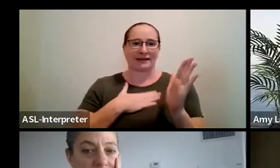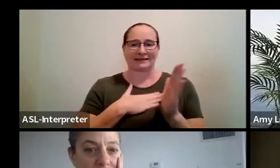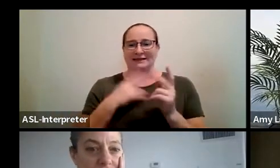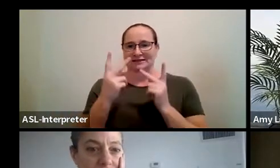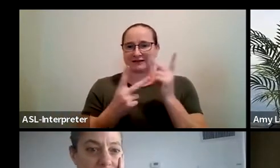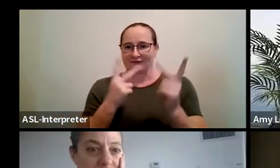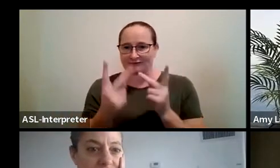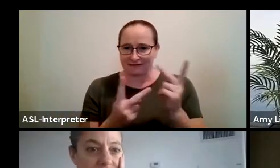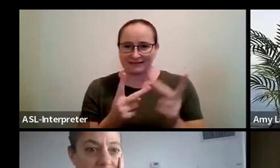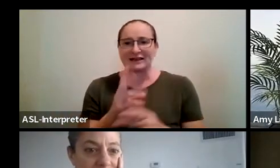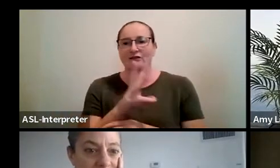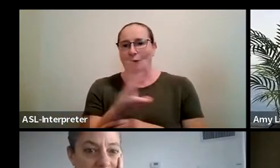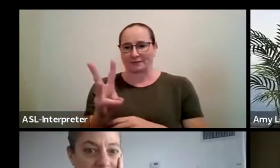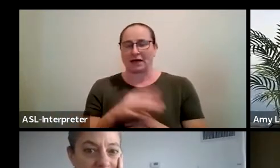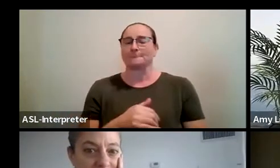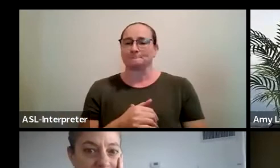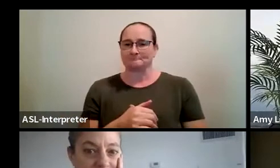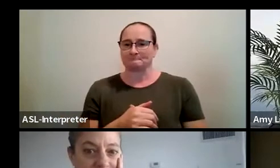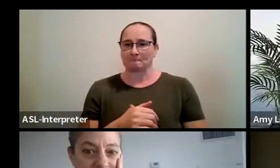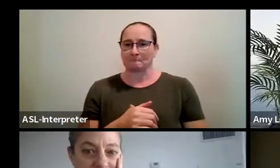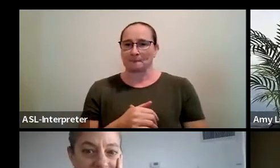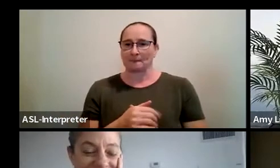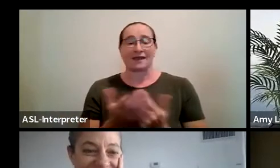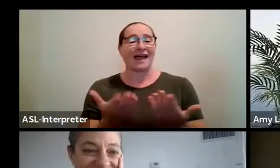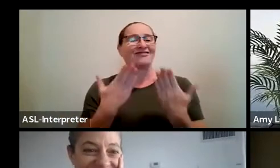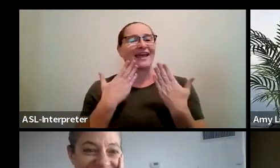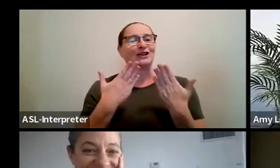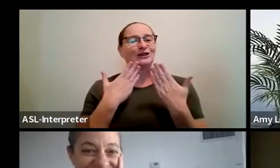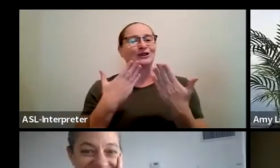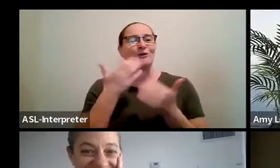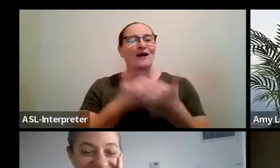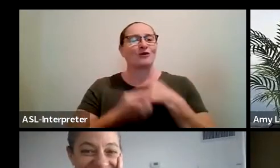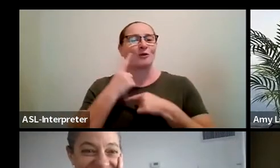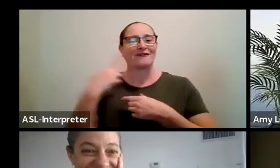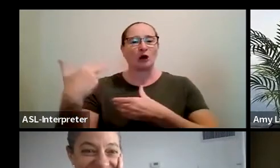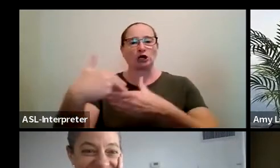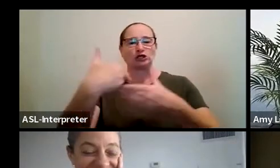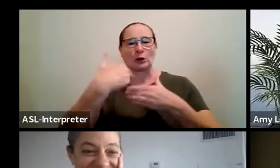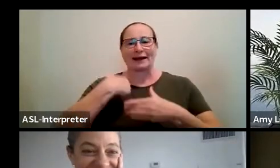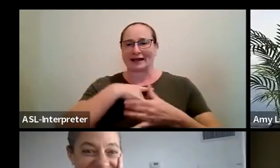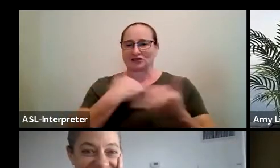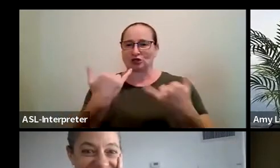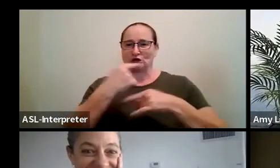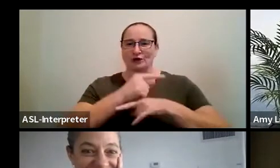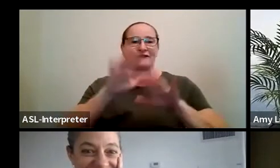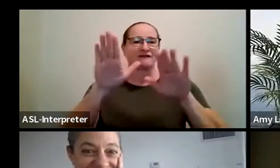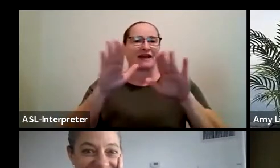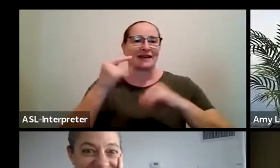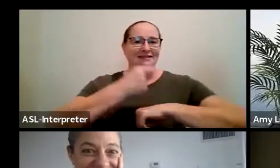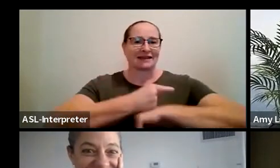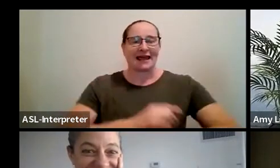School of Cities website. And yeah, thank you everyone for joining us today, and have a fantastic day.